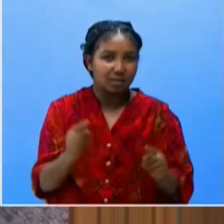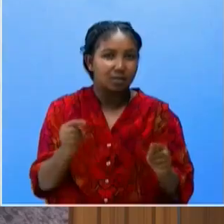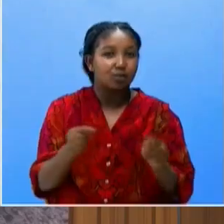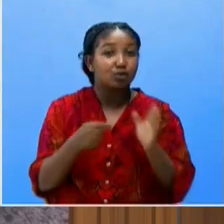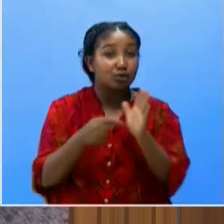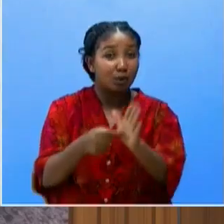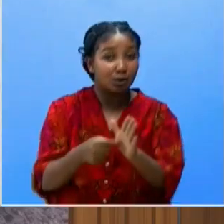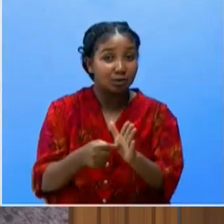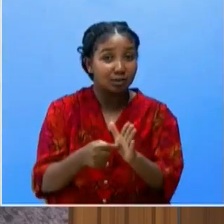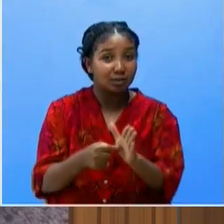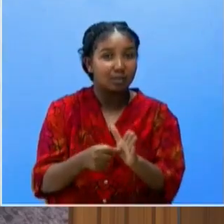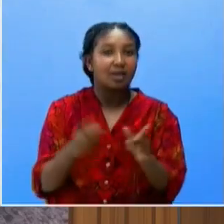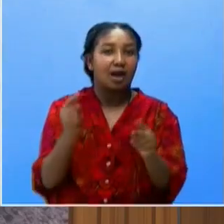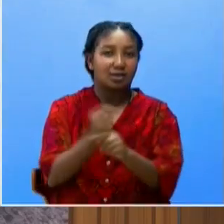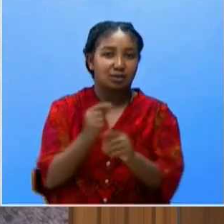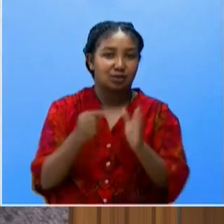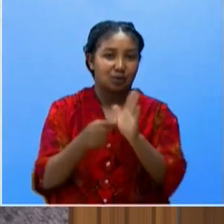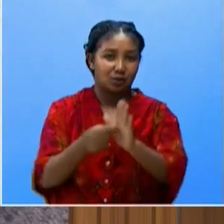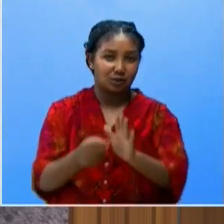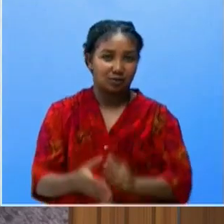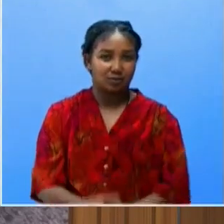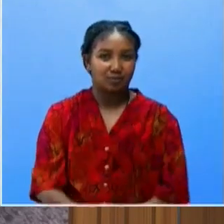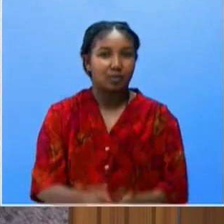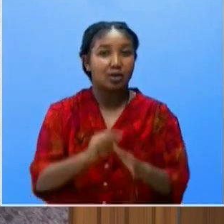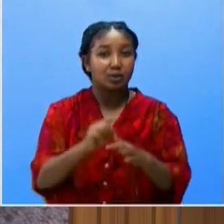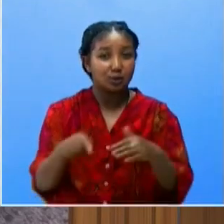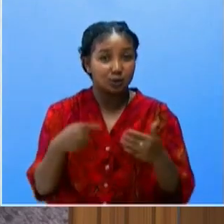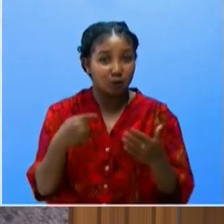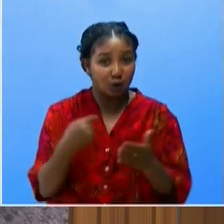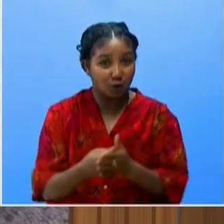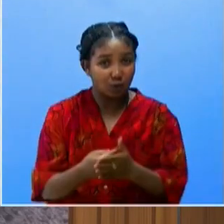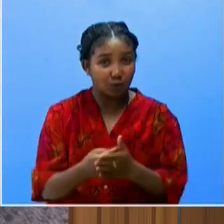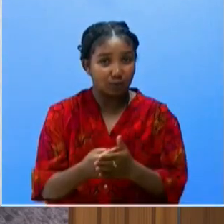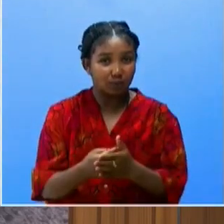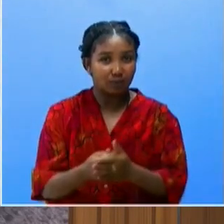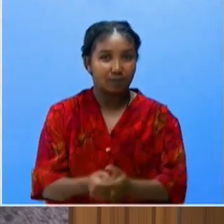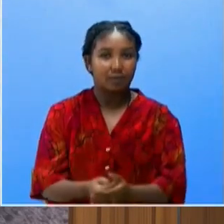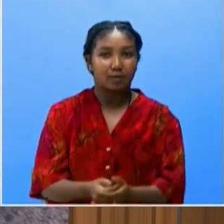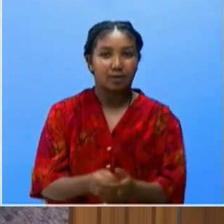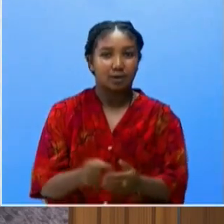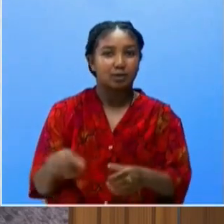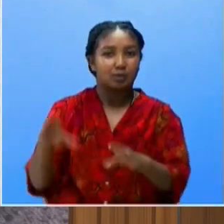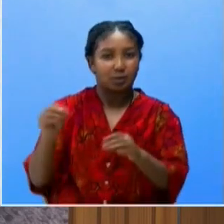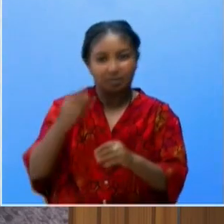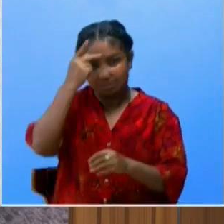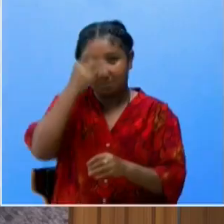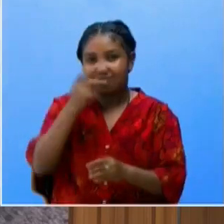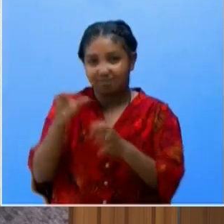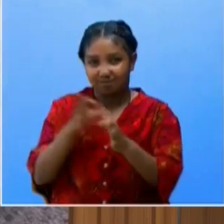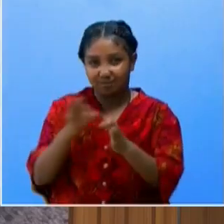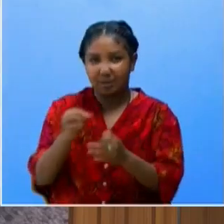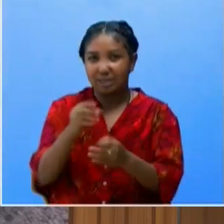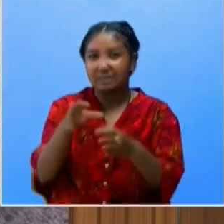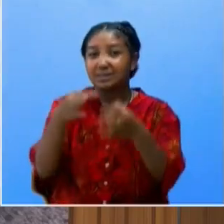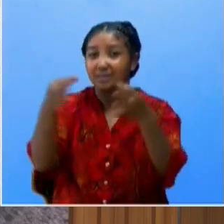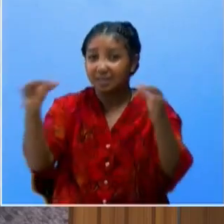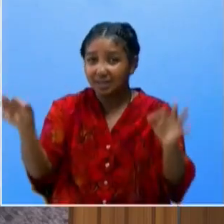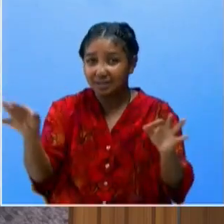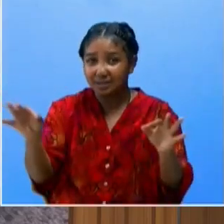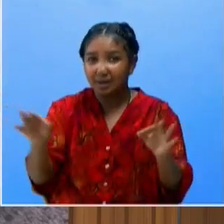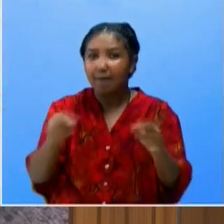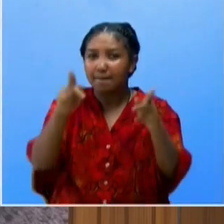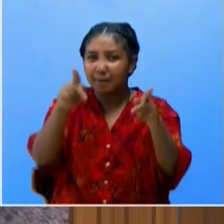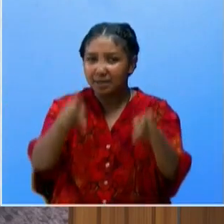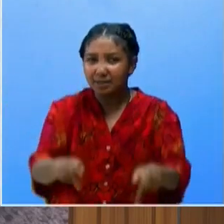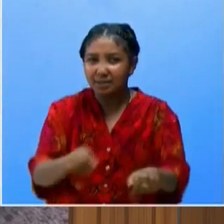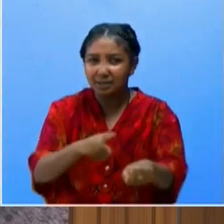shows the action here. So, good students, please tell to your parents, is this sentence present